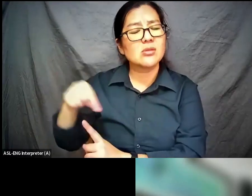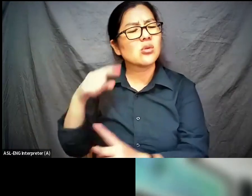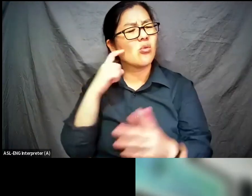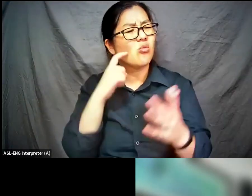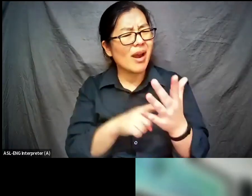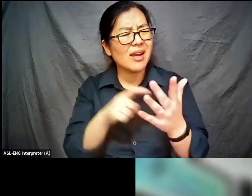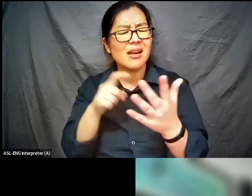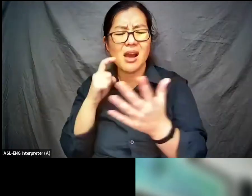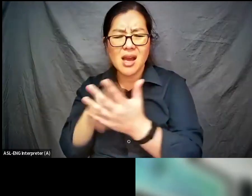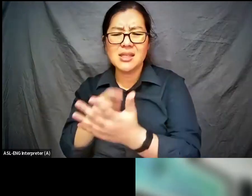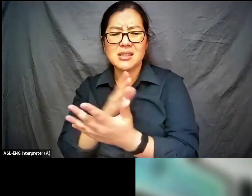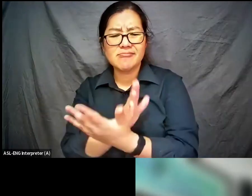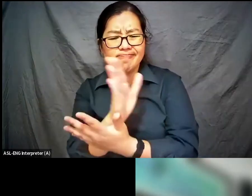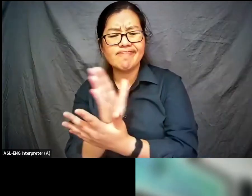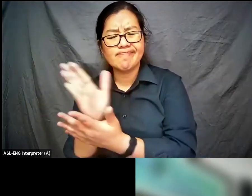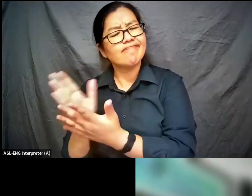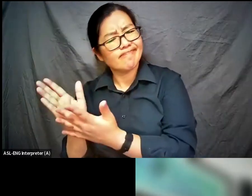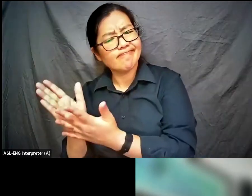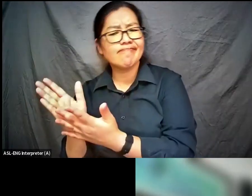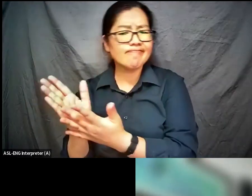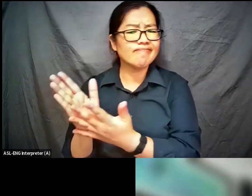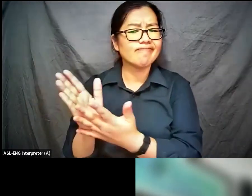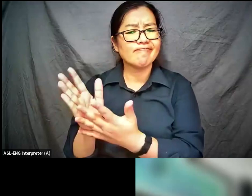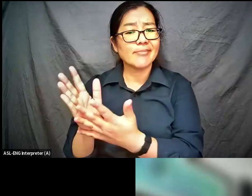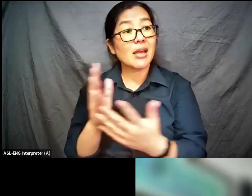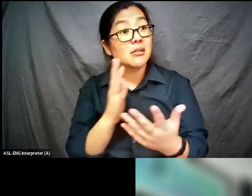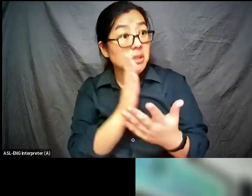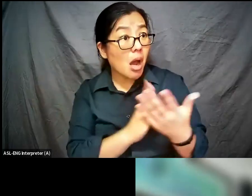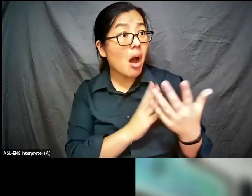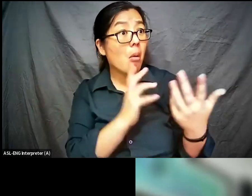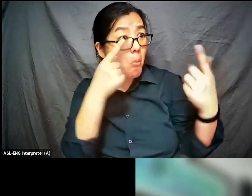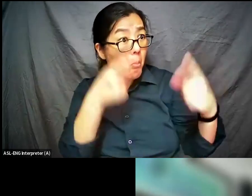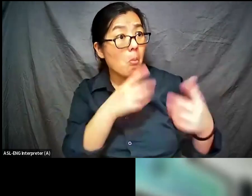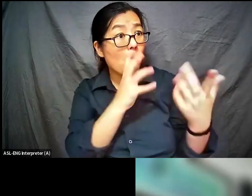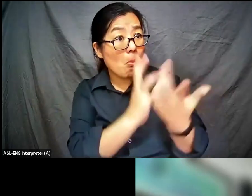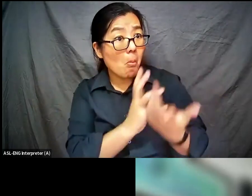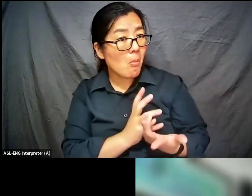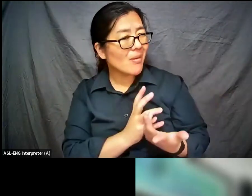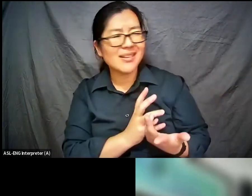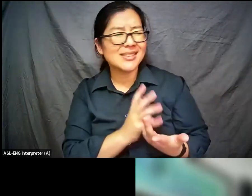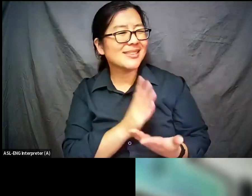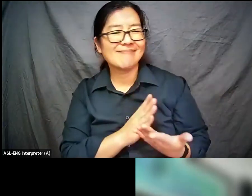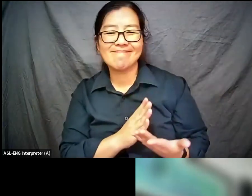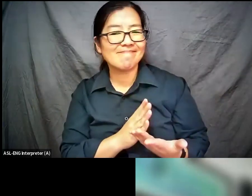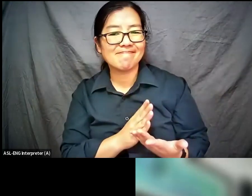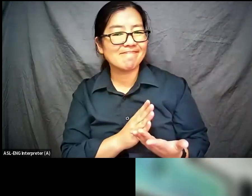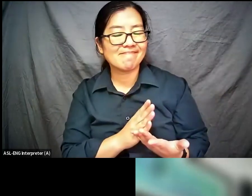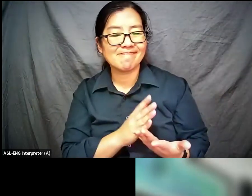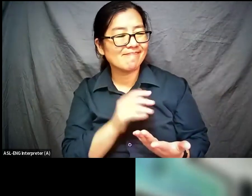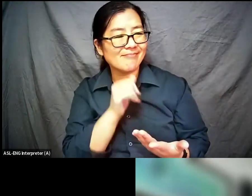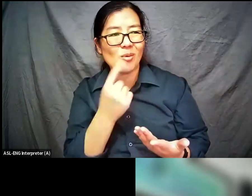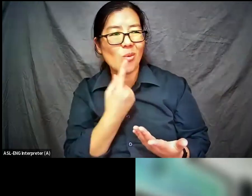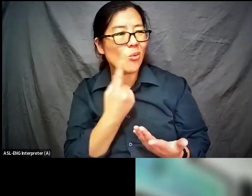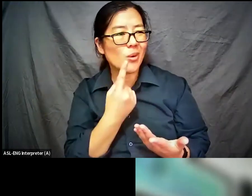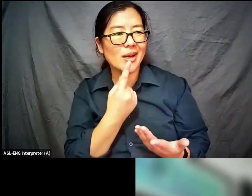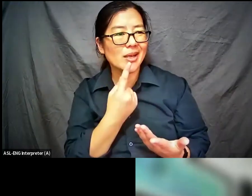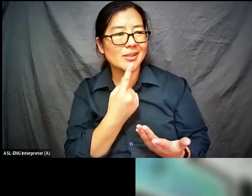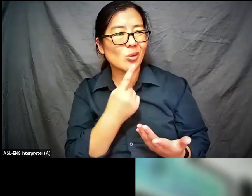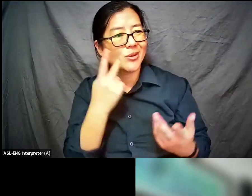yeah, because in any sort of media, whether digital, traditional, social,